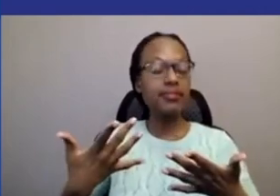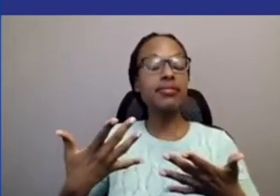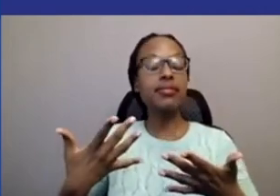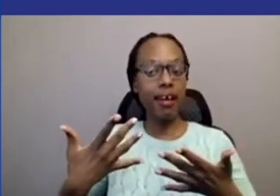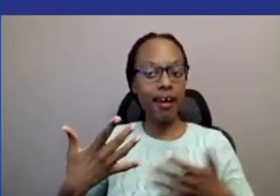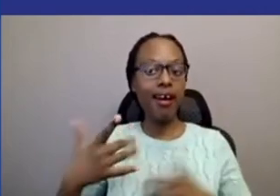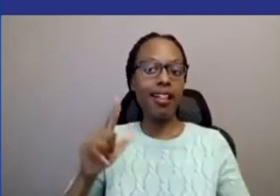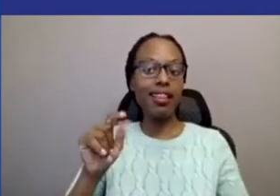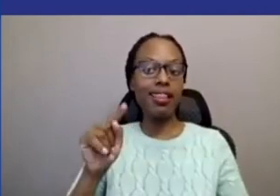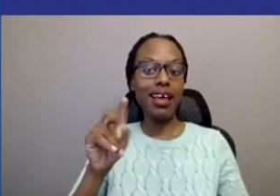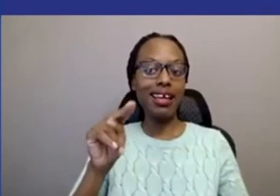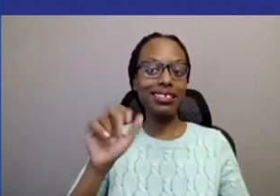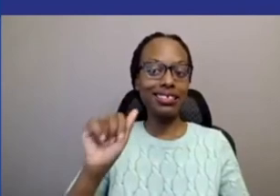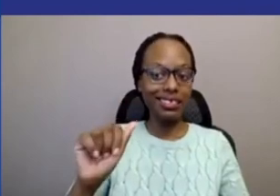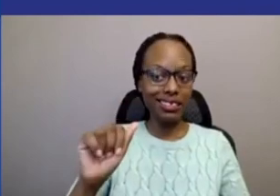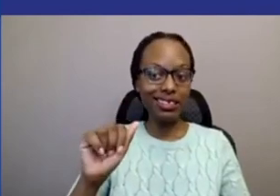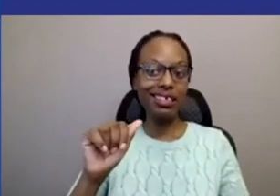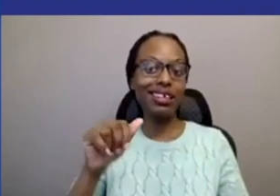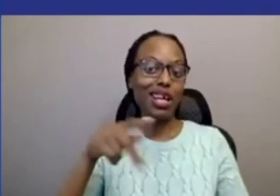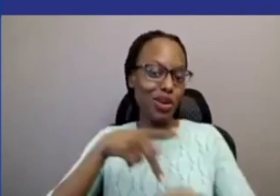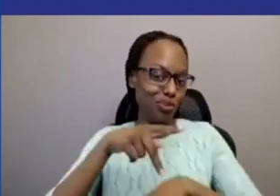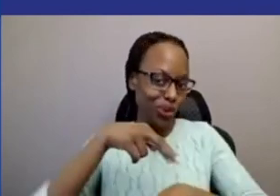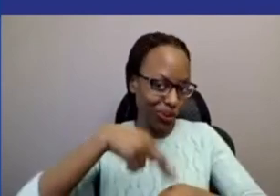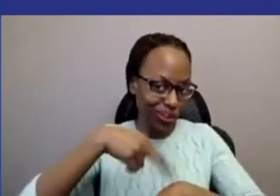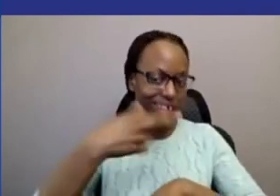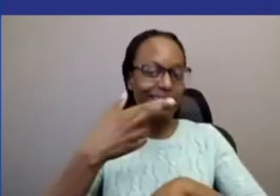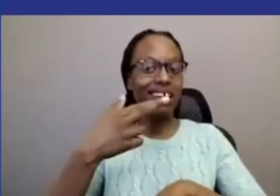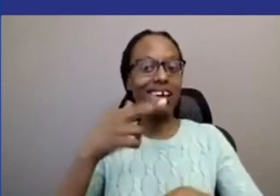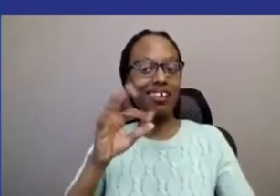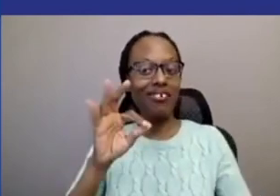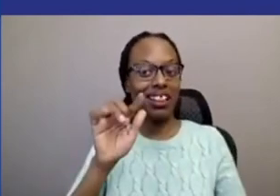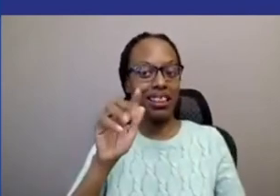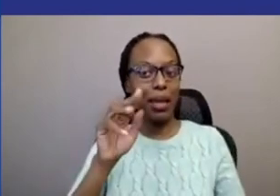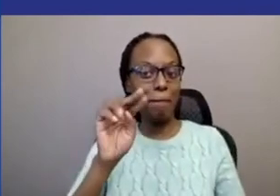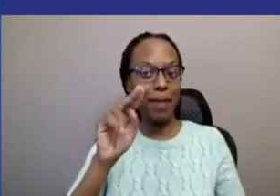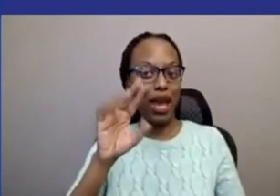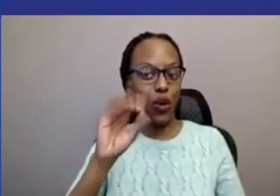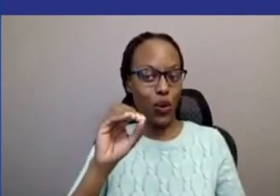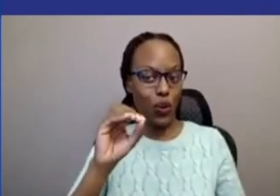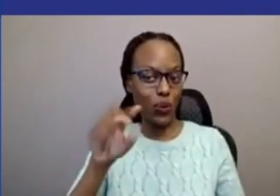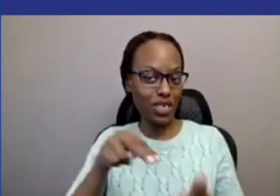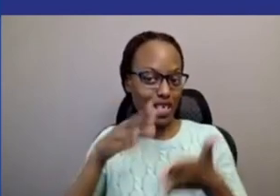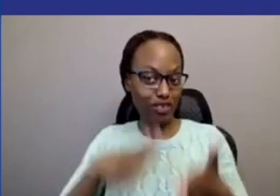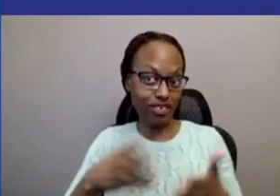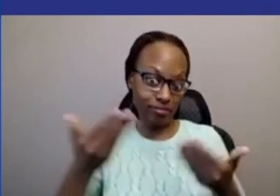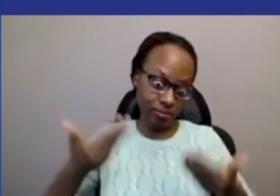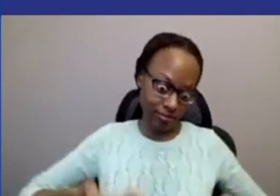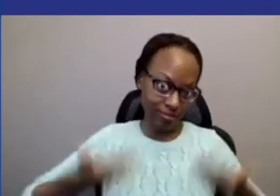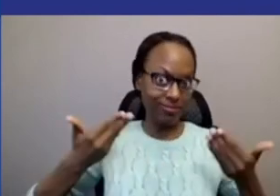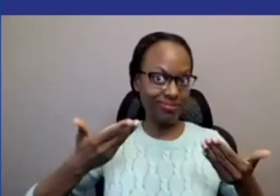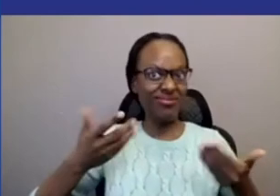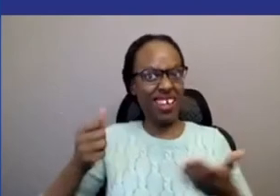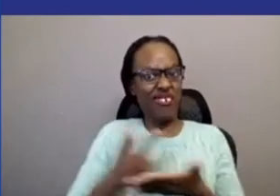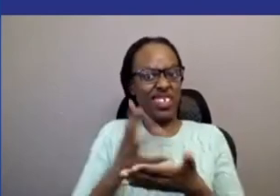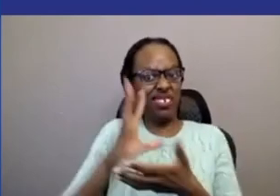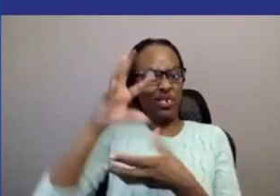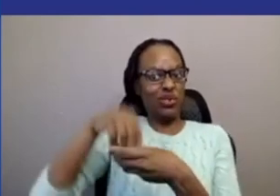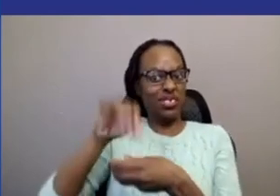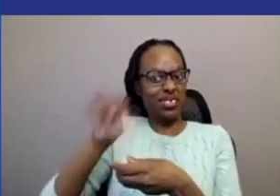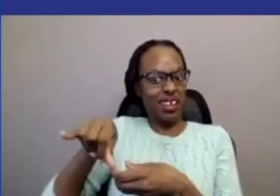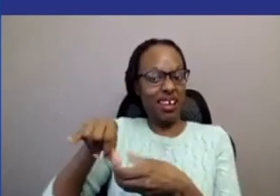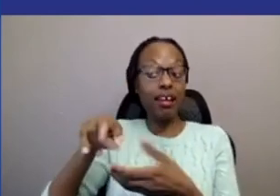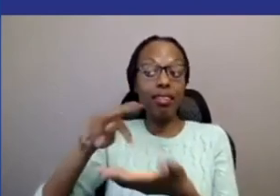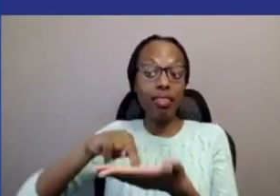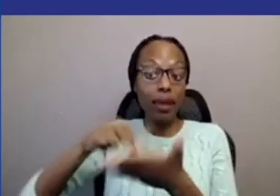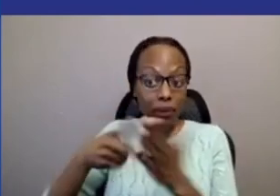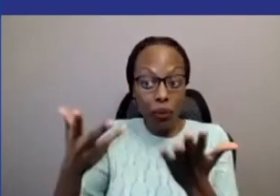dancer and all of that that entails, which is my community,